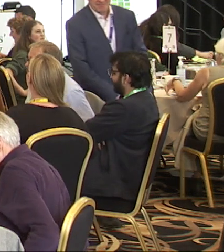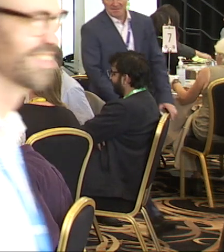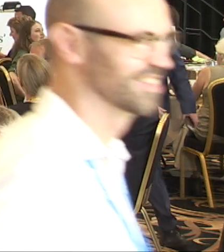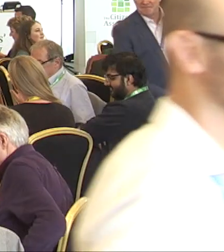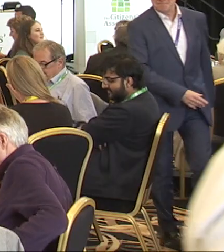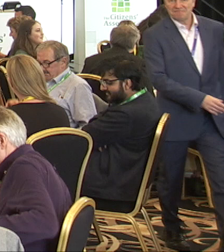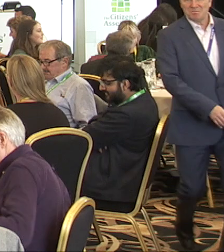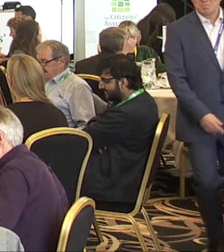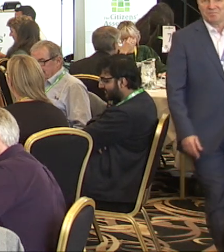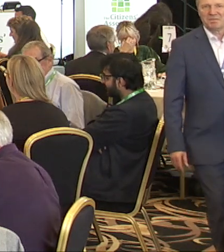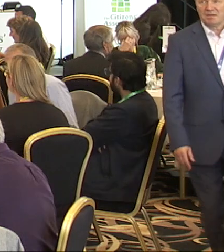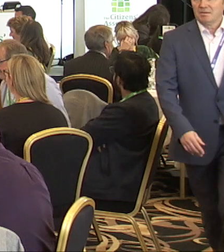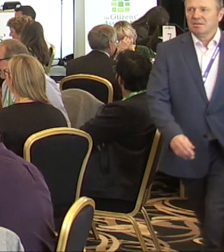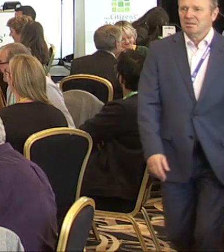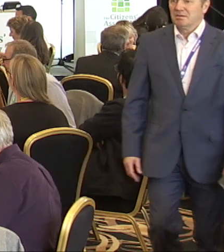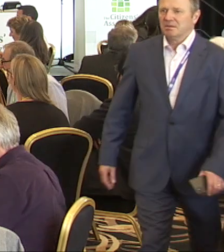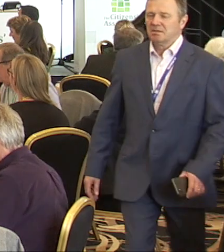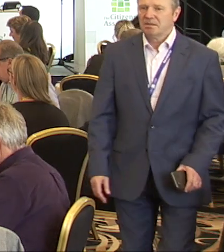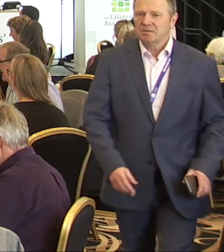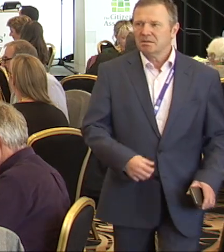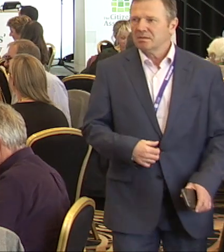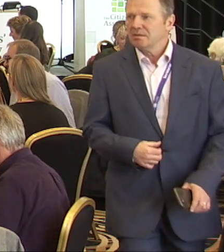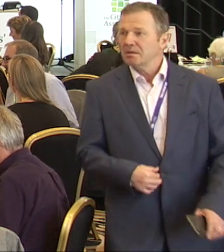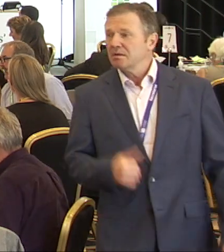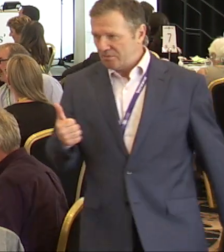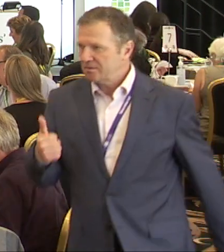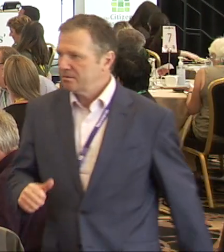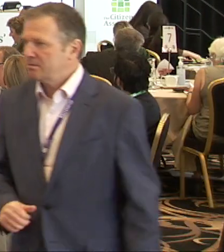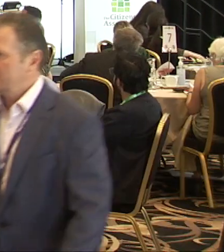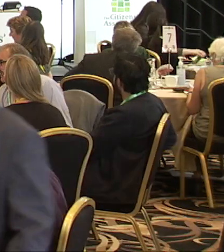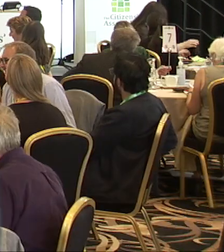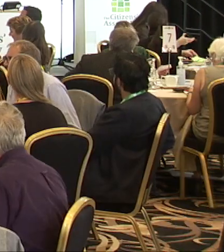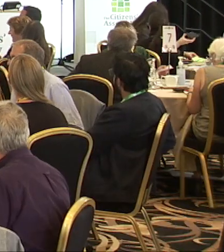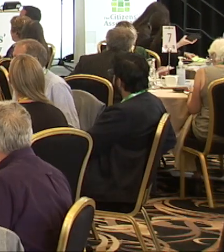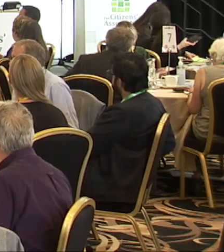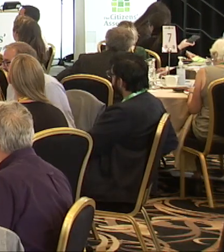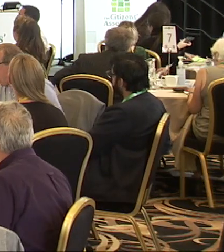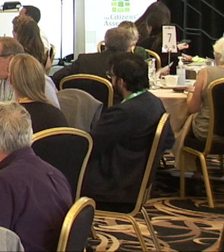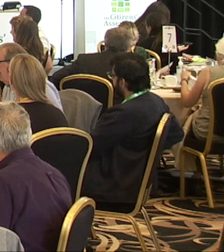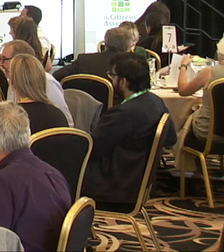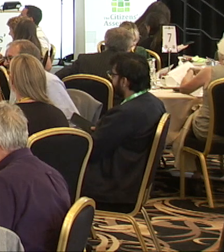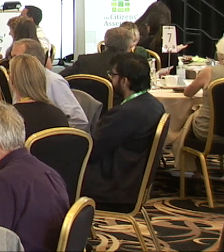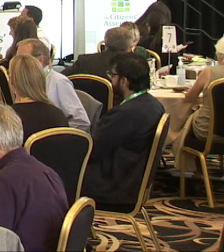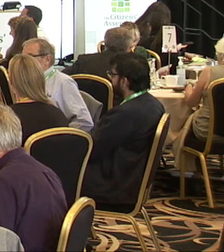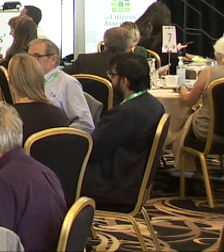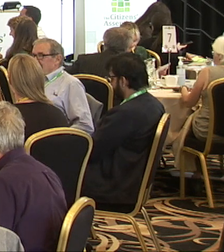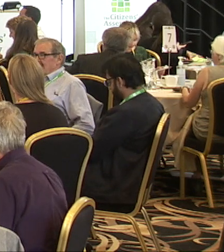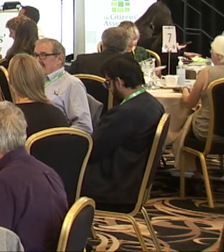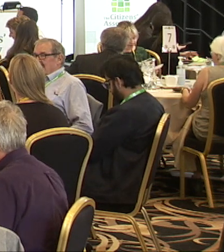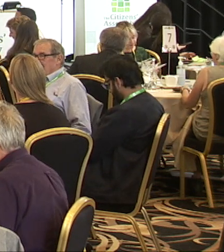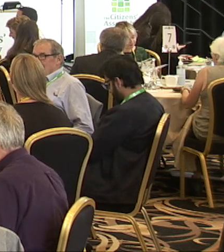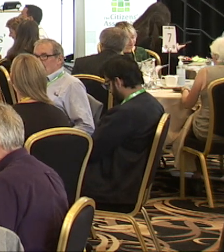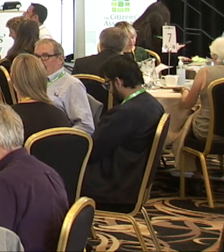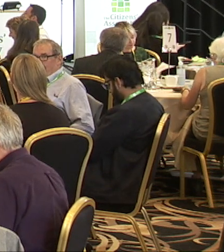for the next section. So maybe we'll get to do some jumping jacks, Mary suggested, before her presentation to make